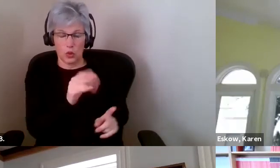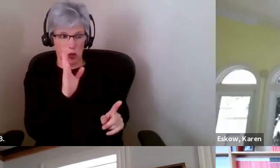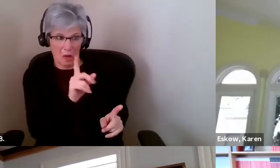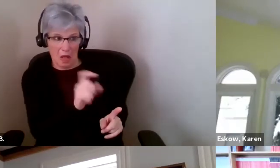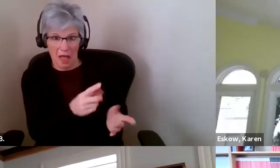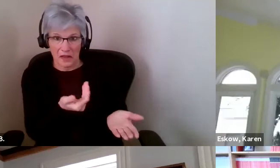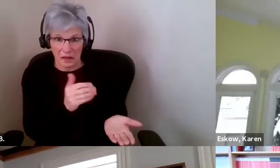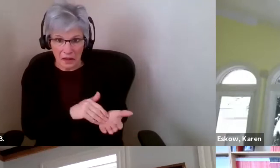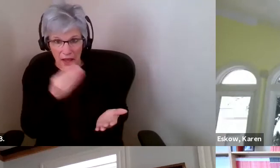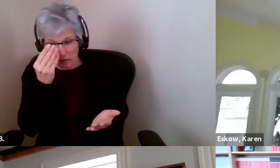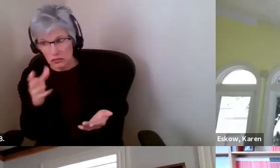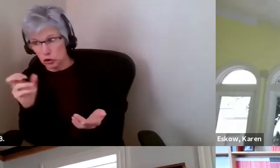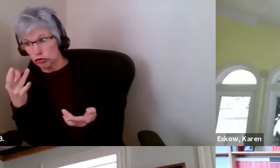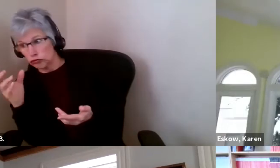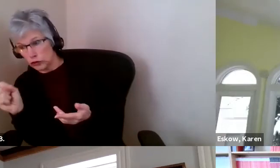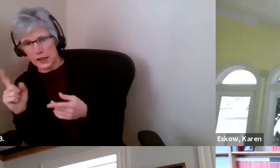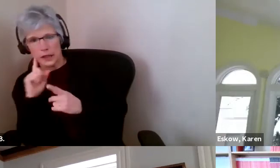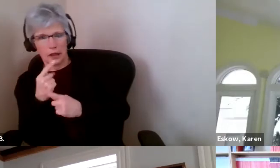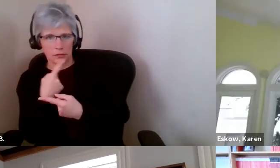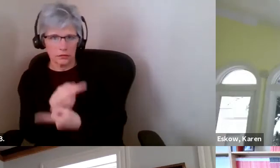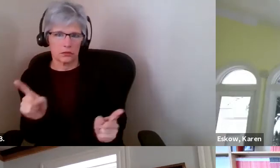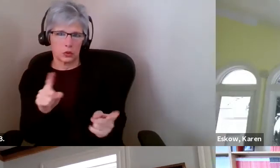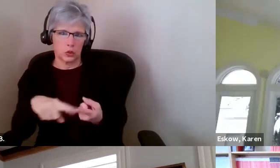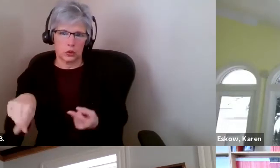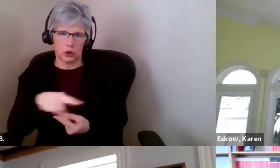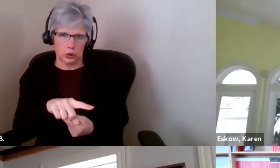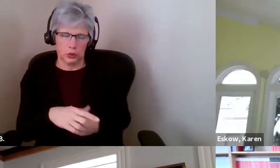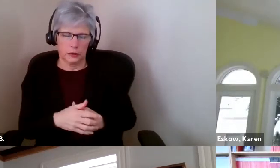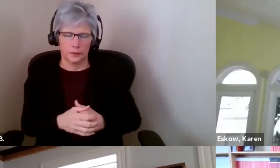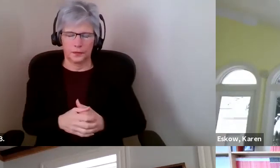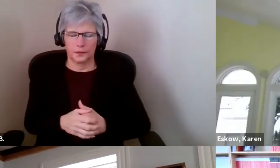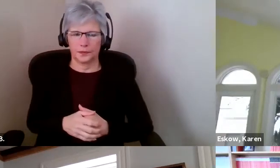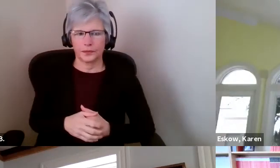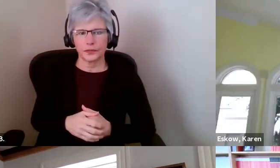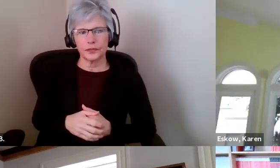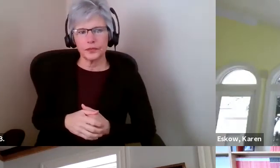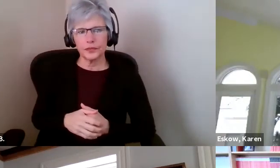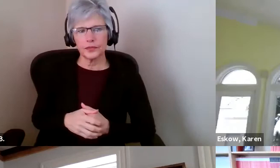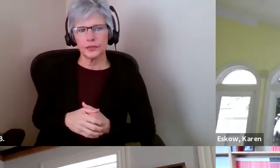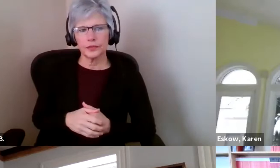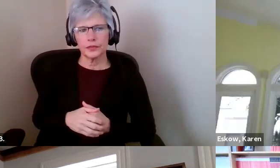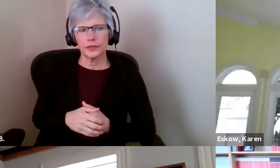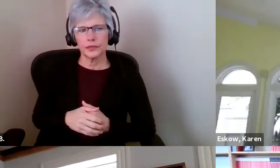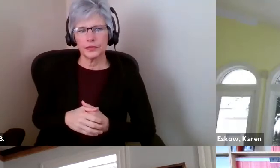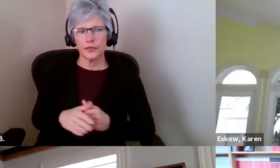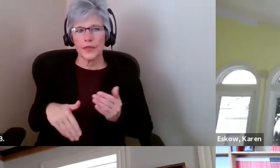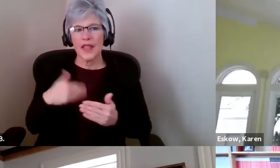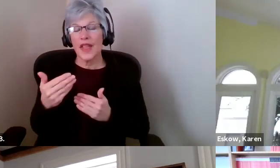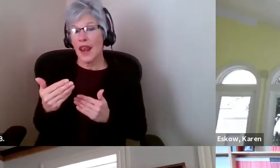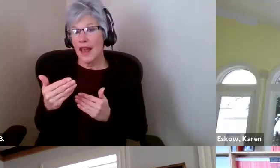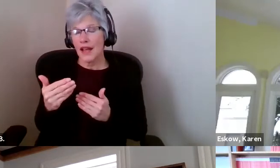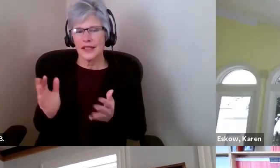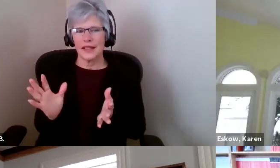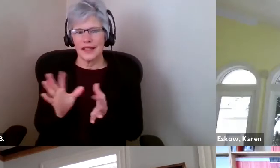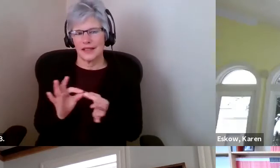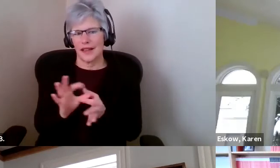to you. Thank you, Teresa. That's great. And then the next item is actually a comment about the tracker, so I'm